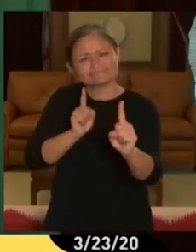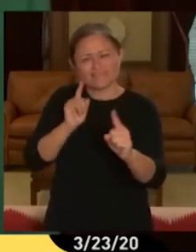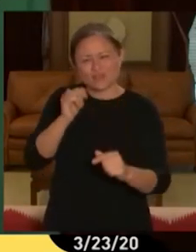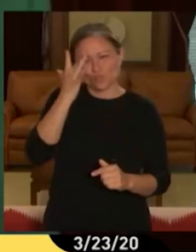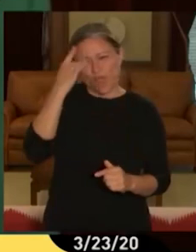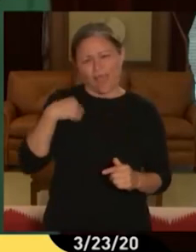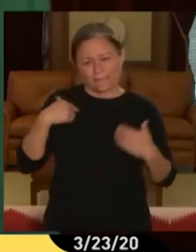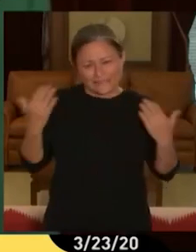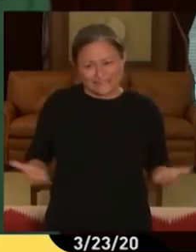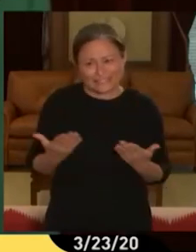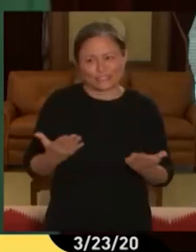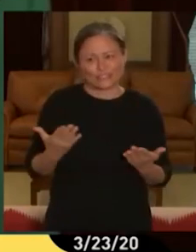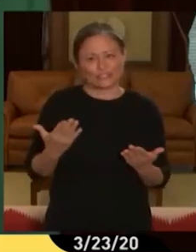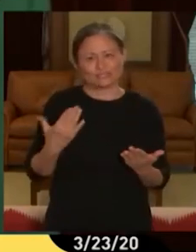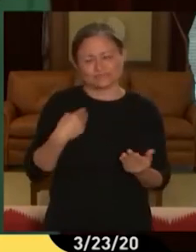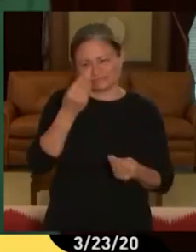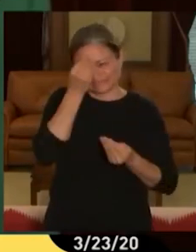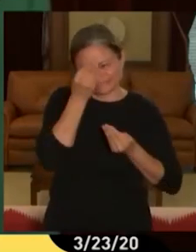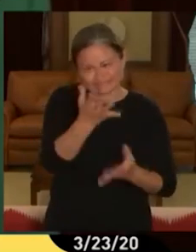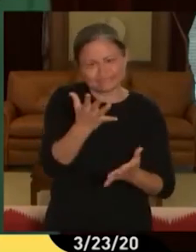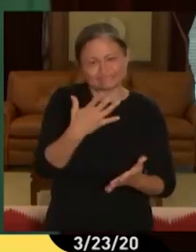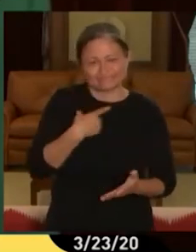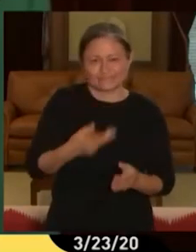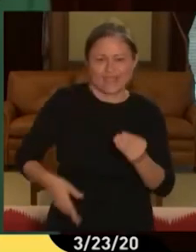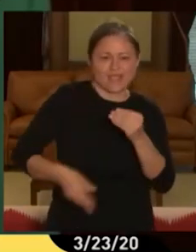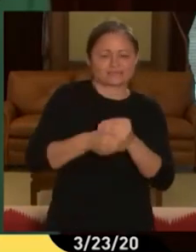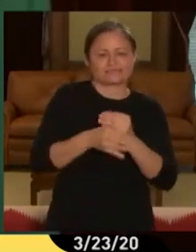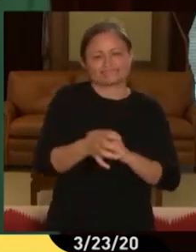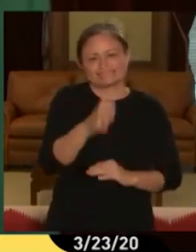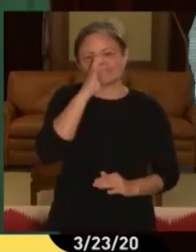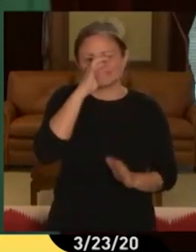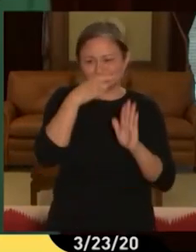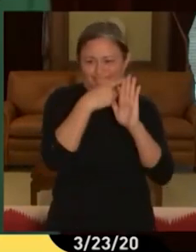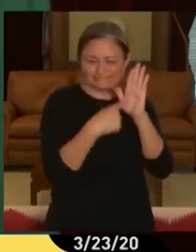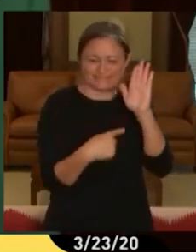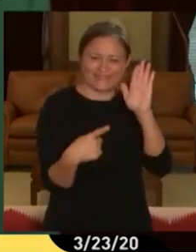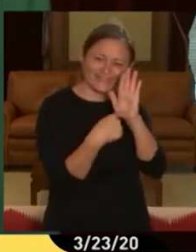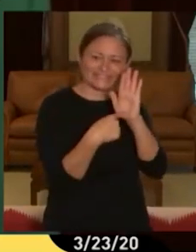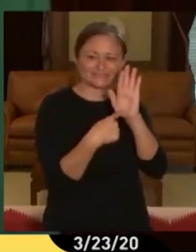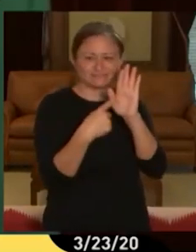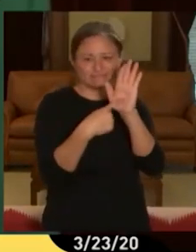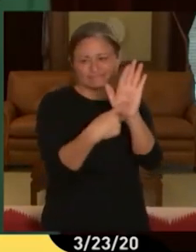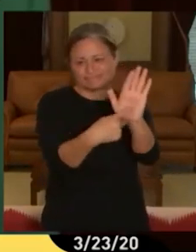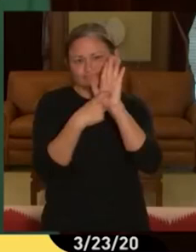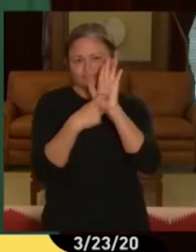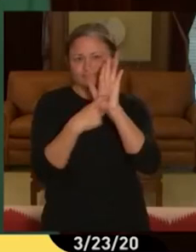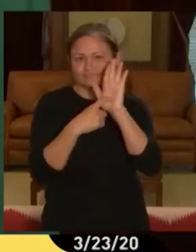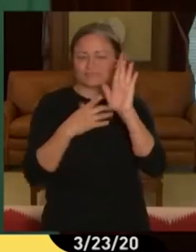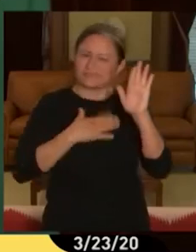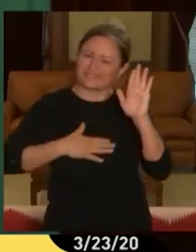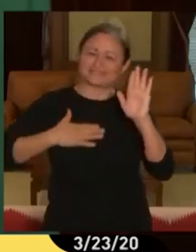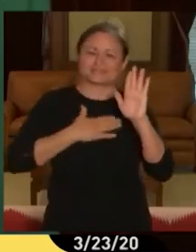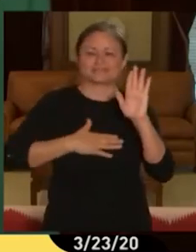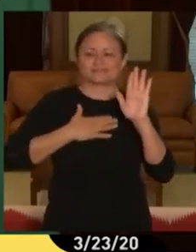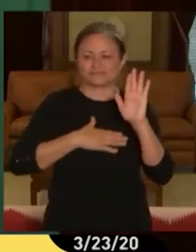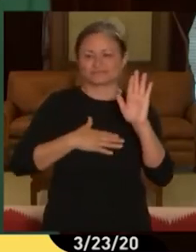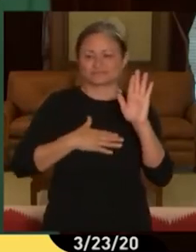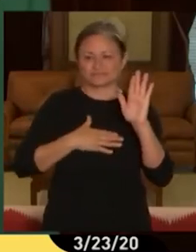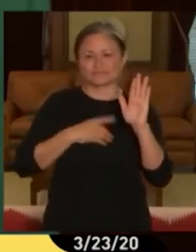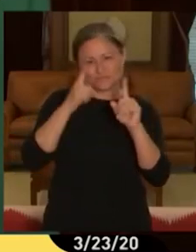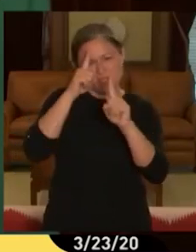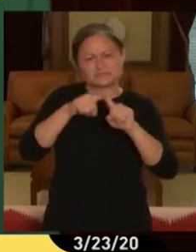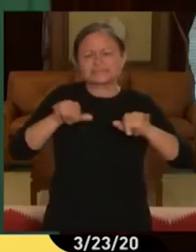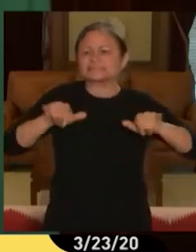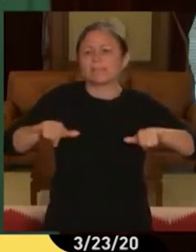these steps. These measures are more stringent, and our goal is the same: to reduce